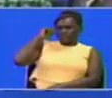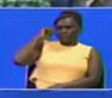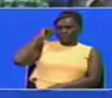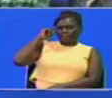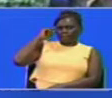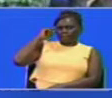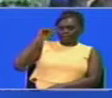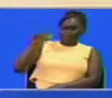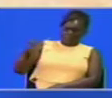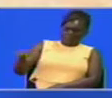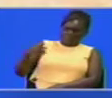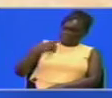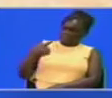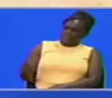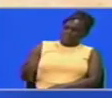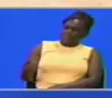Because his argument